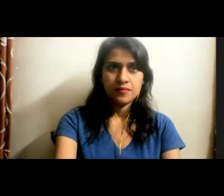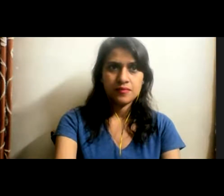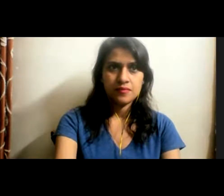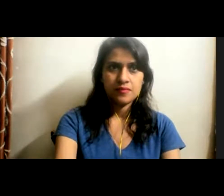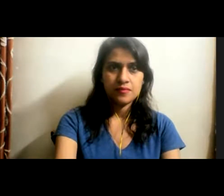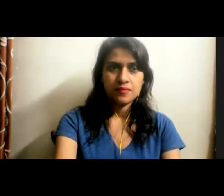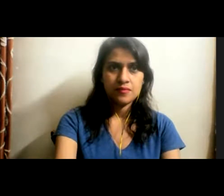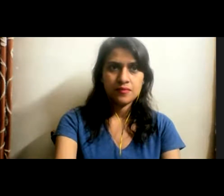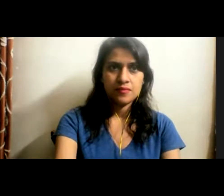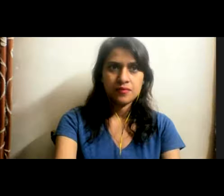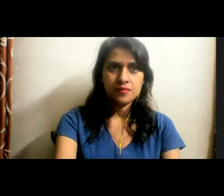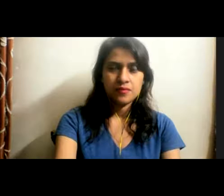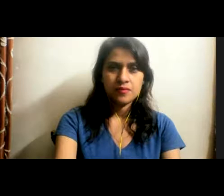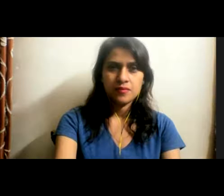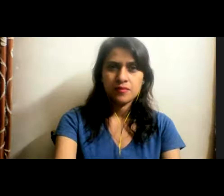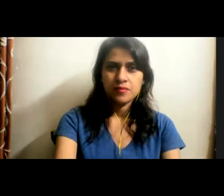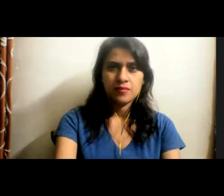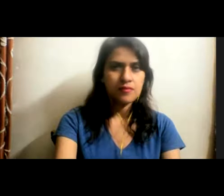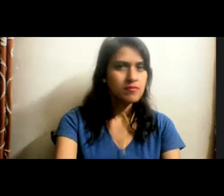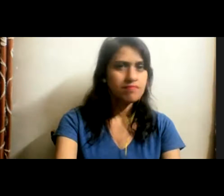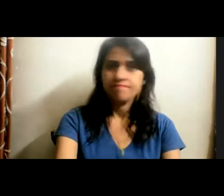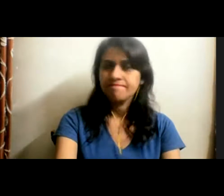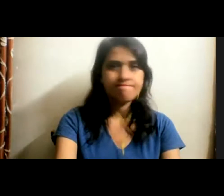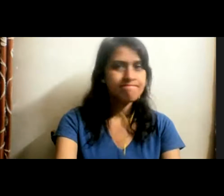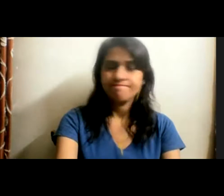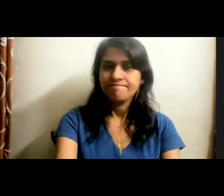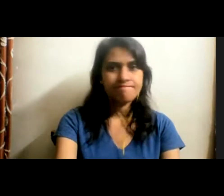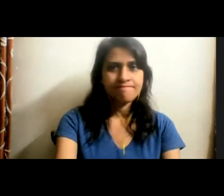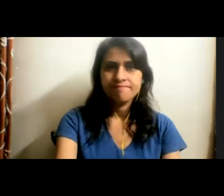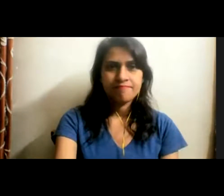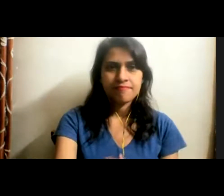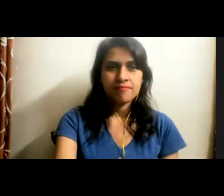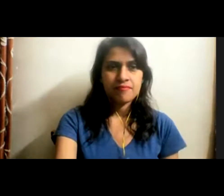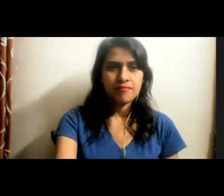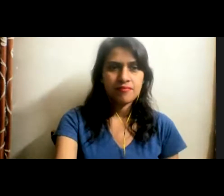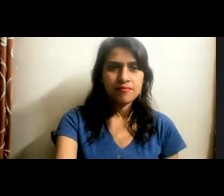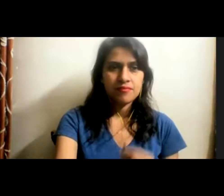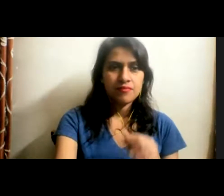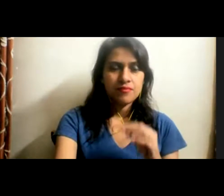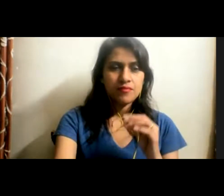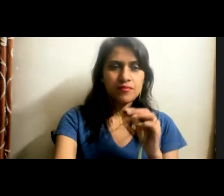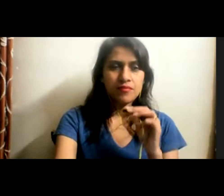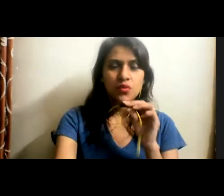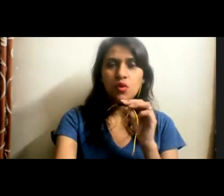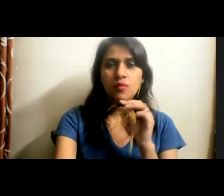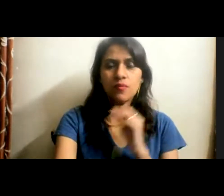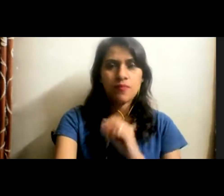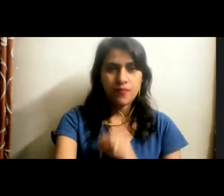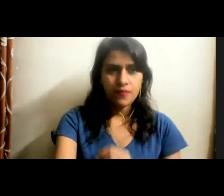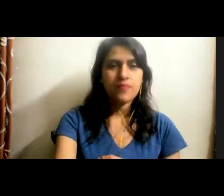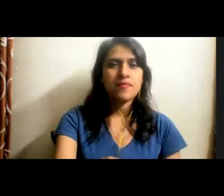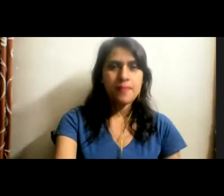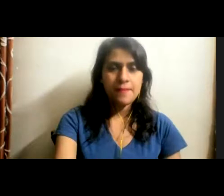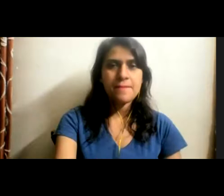So I will keep my video off so that network is better for me. Ma'am, you're not